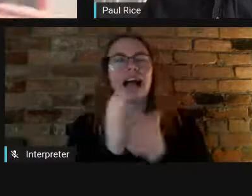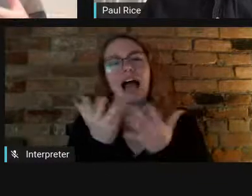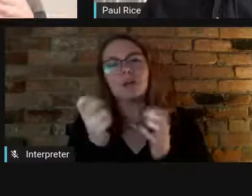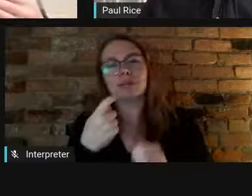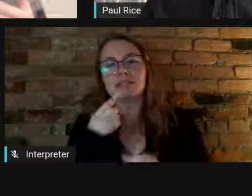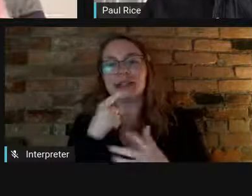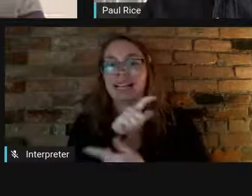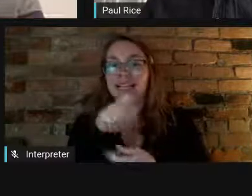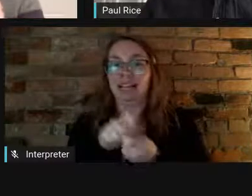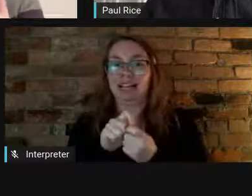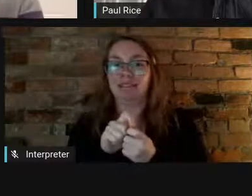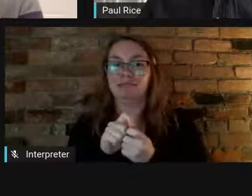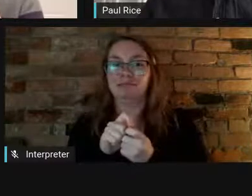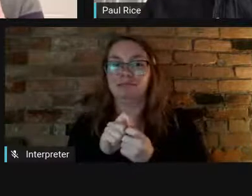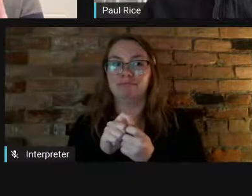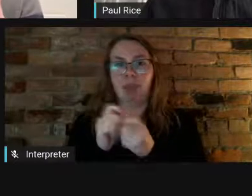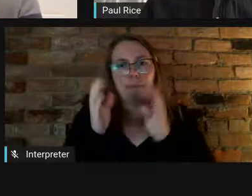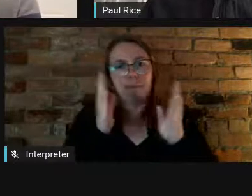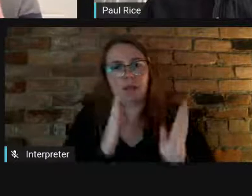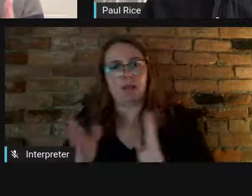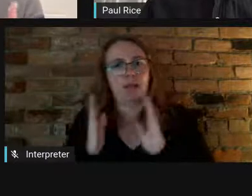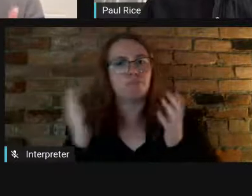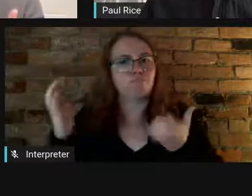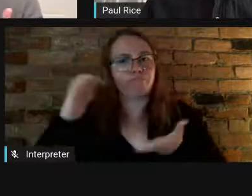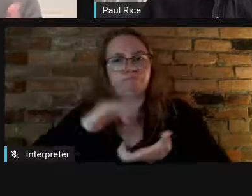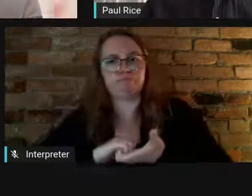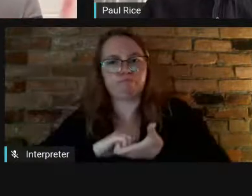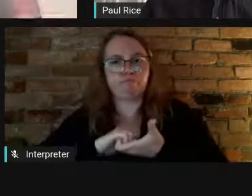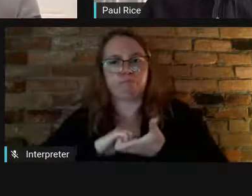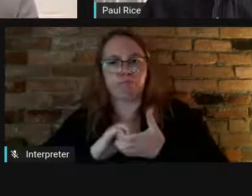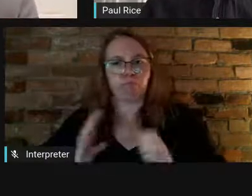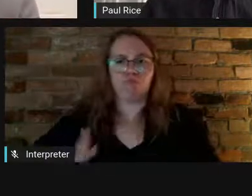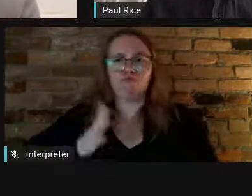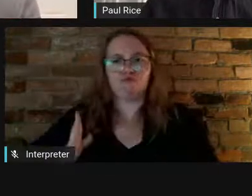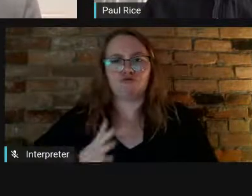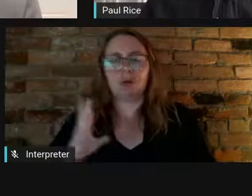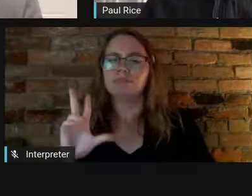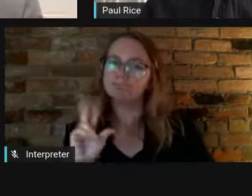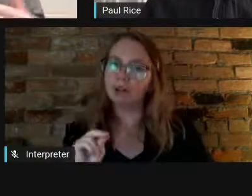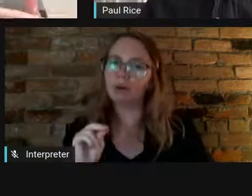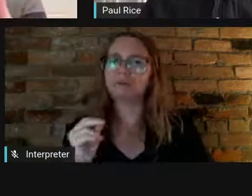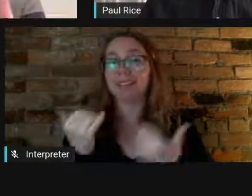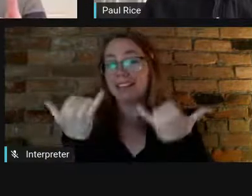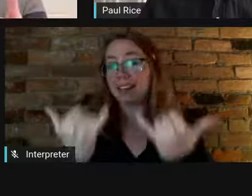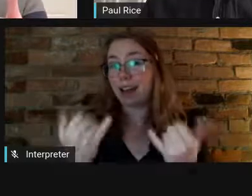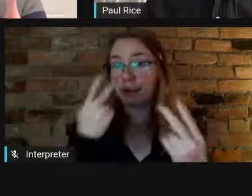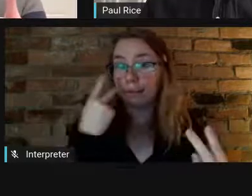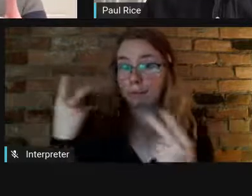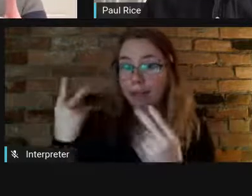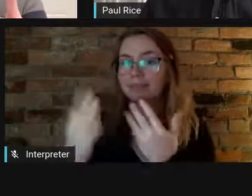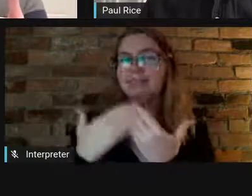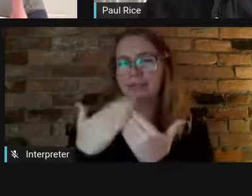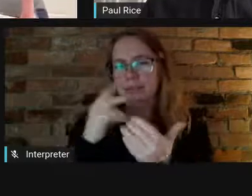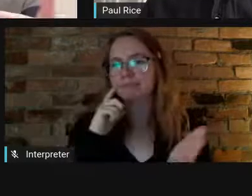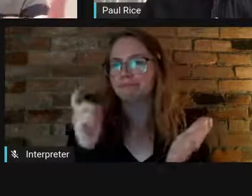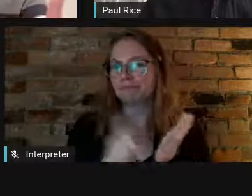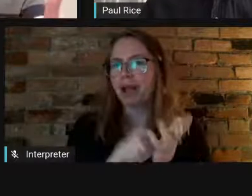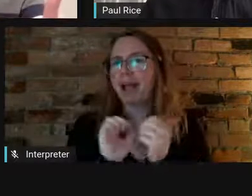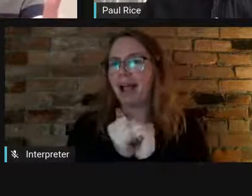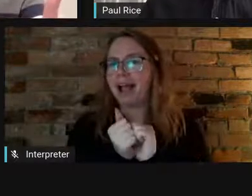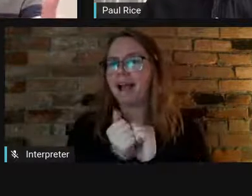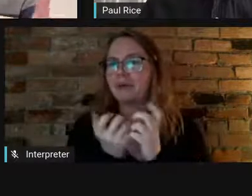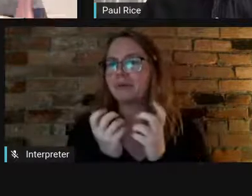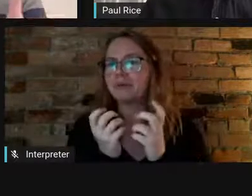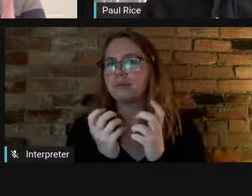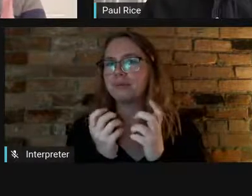it wasn't necessarily that well coordinated. You can see it when you look back on it. But in many ways, they were working